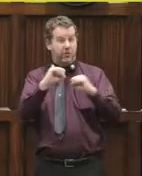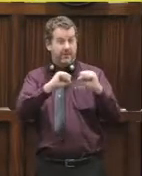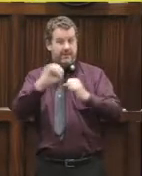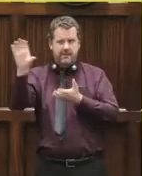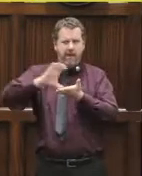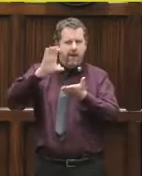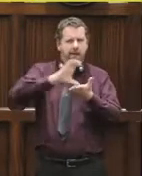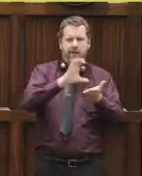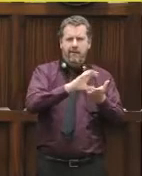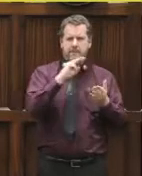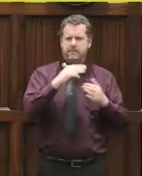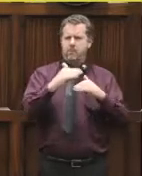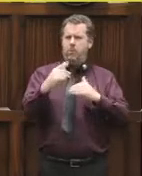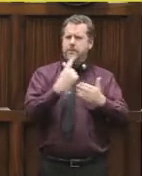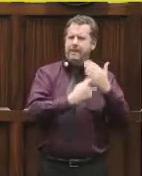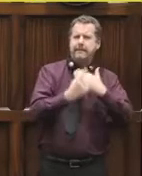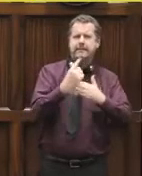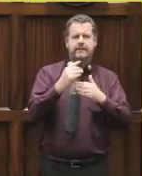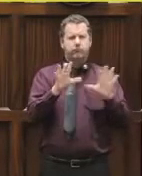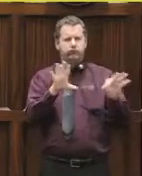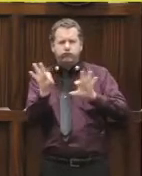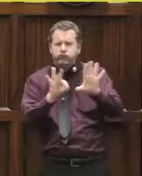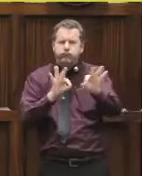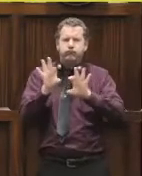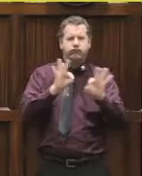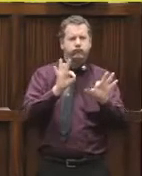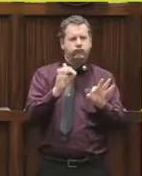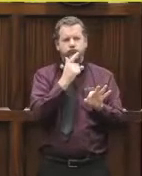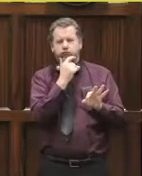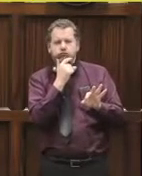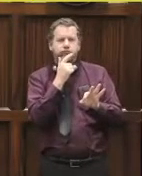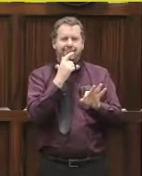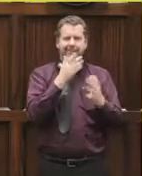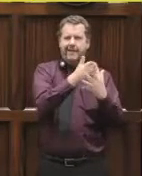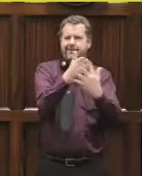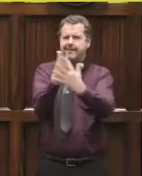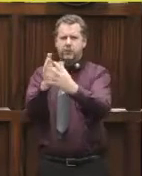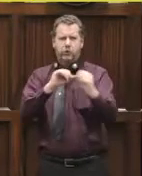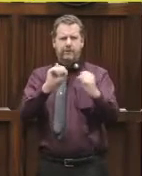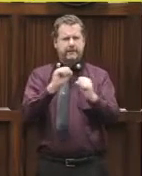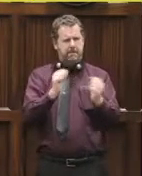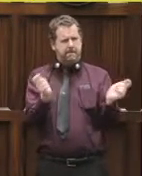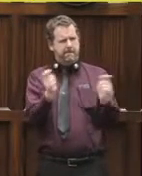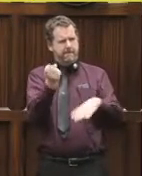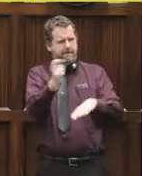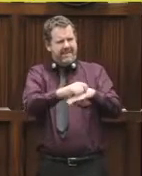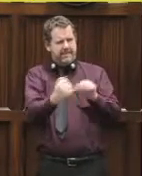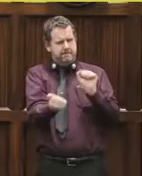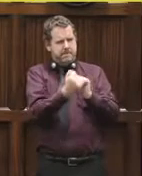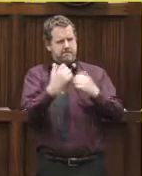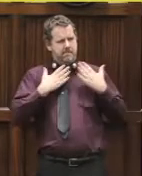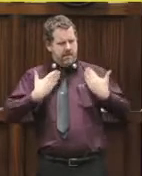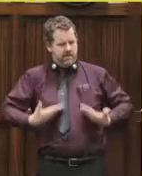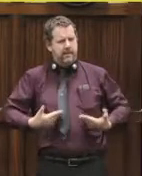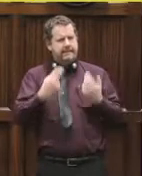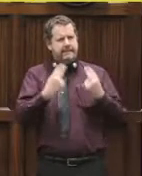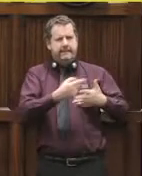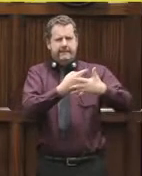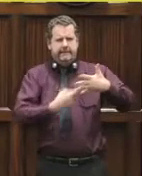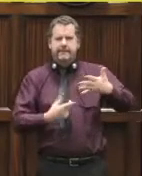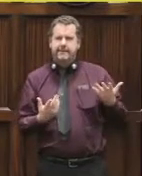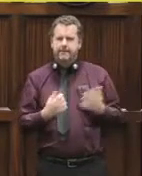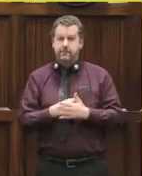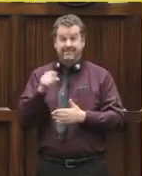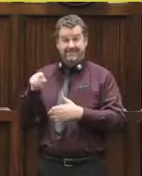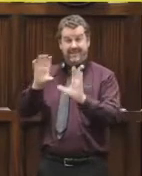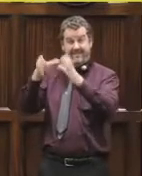greater independence and greater choice in accessing services which best meet their individual needs. The task force